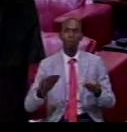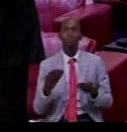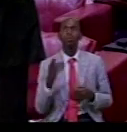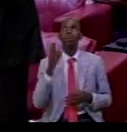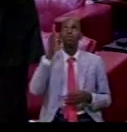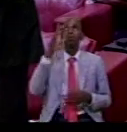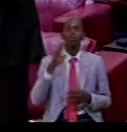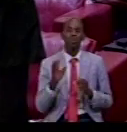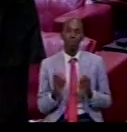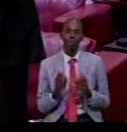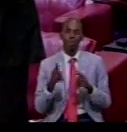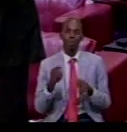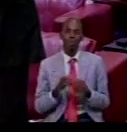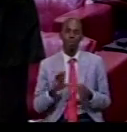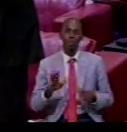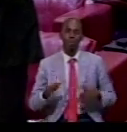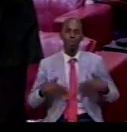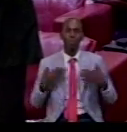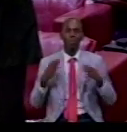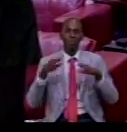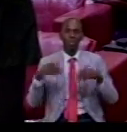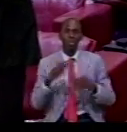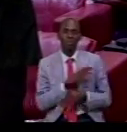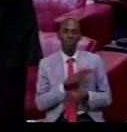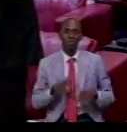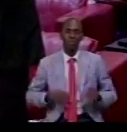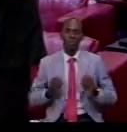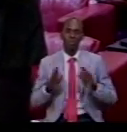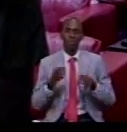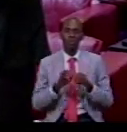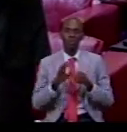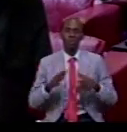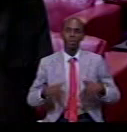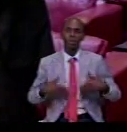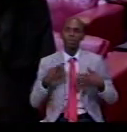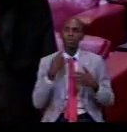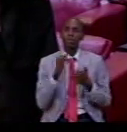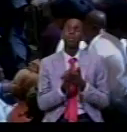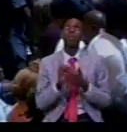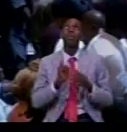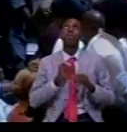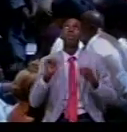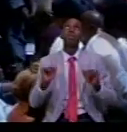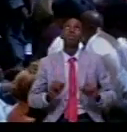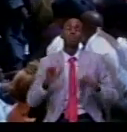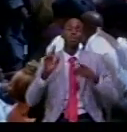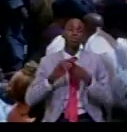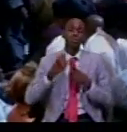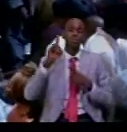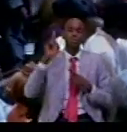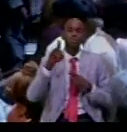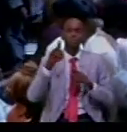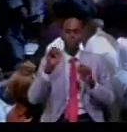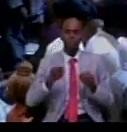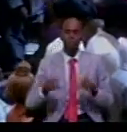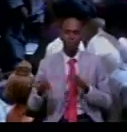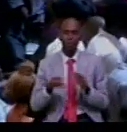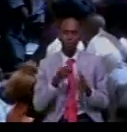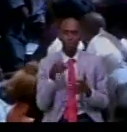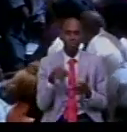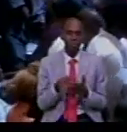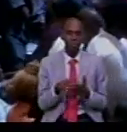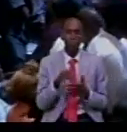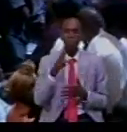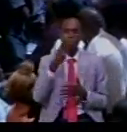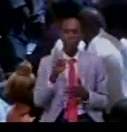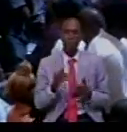chance in my life. I surrender to you. And you can only do that by allowing the